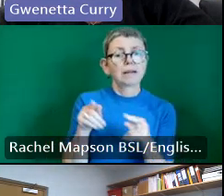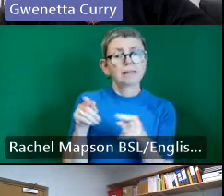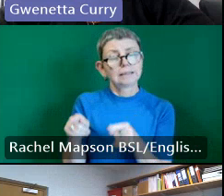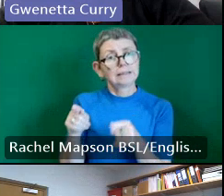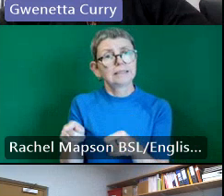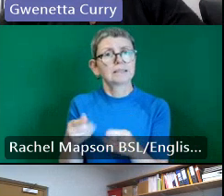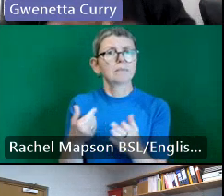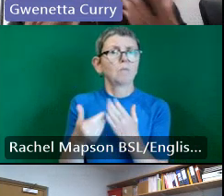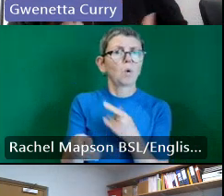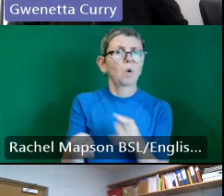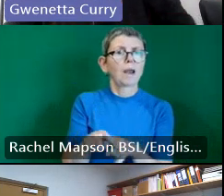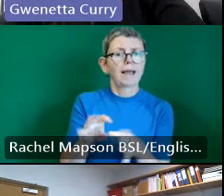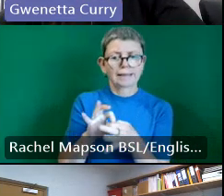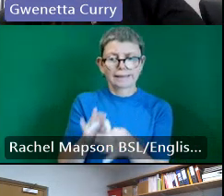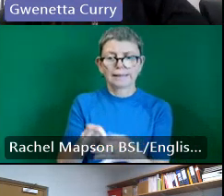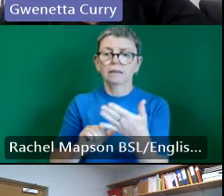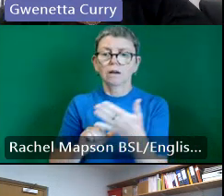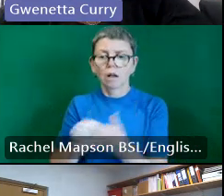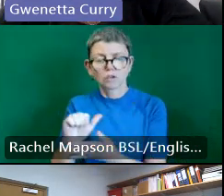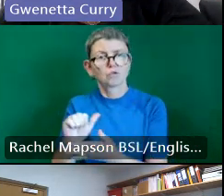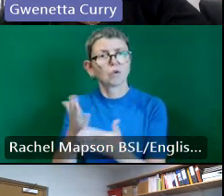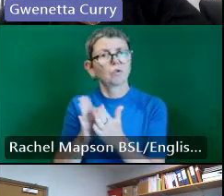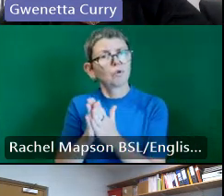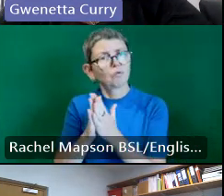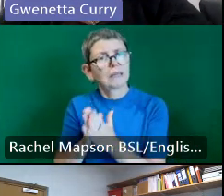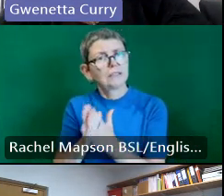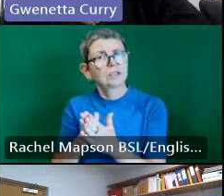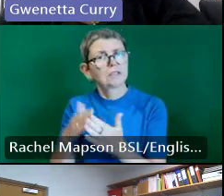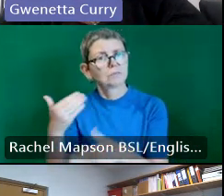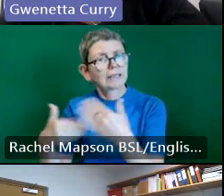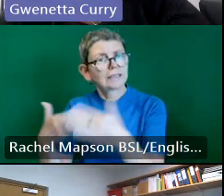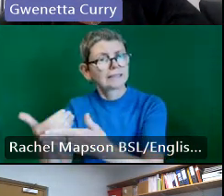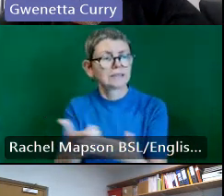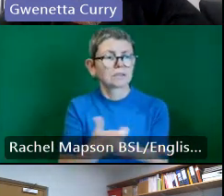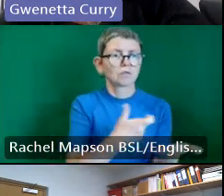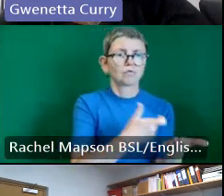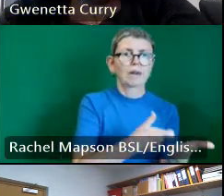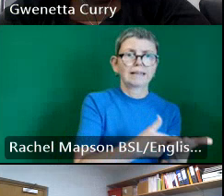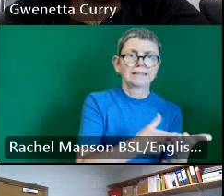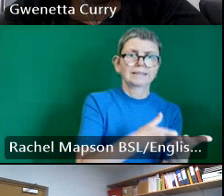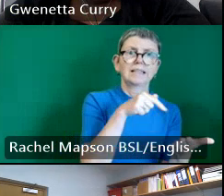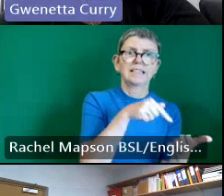will denote what your ethnicity is, okay, versus race as it is a social construct.